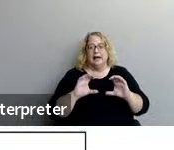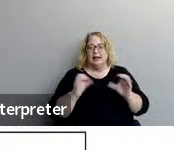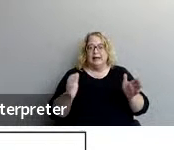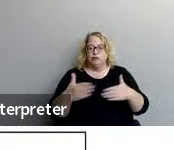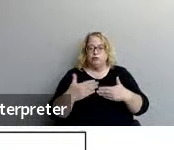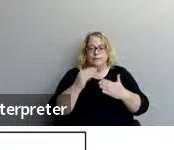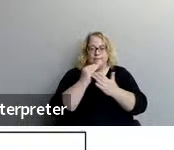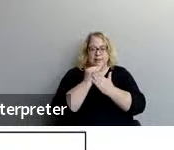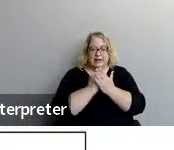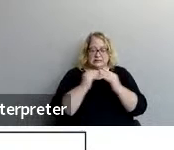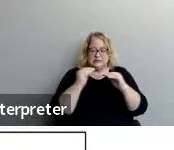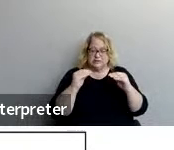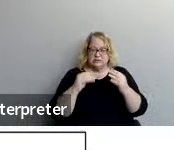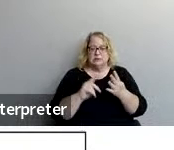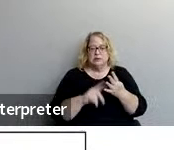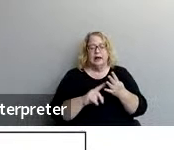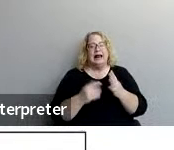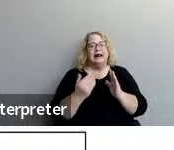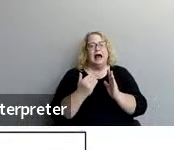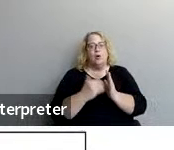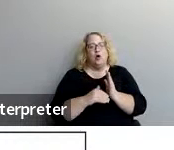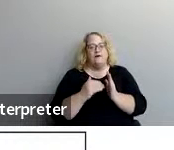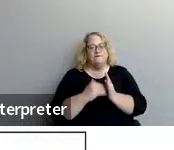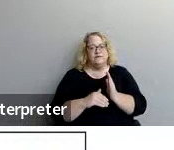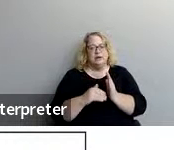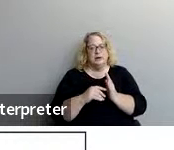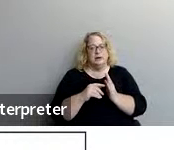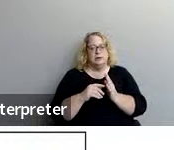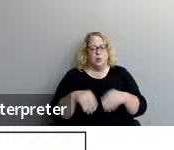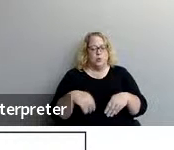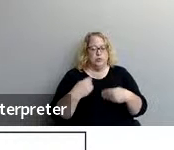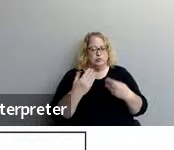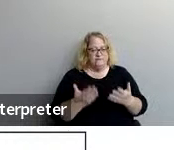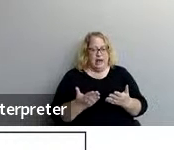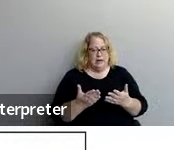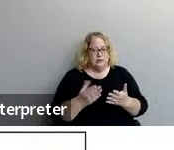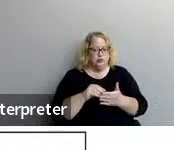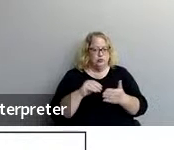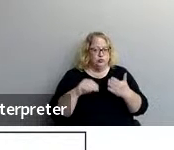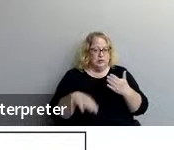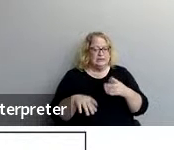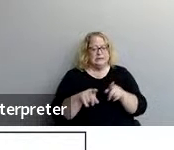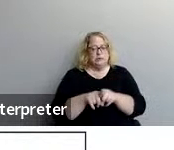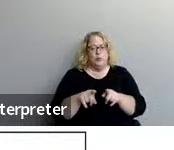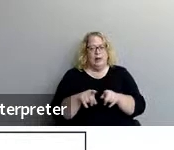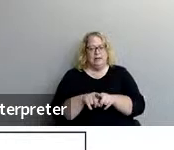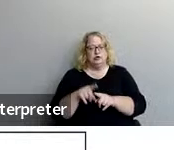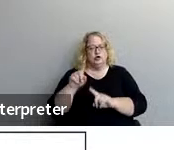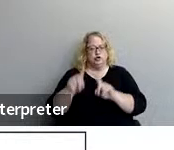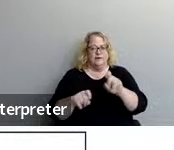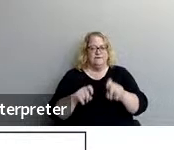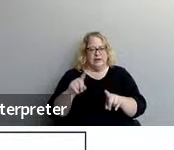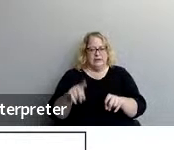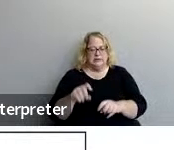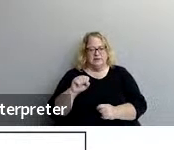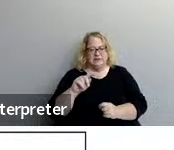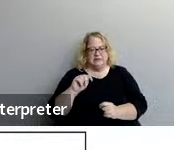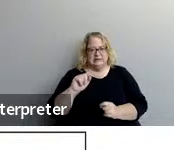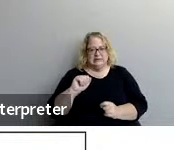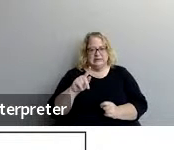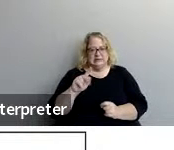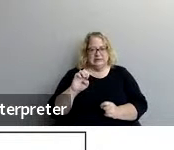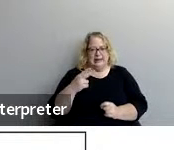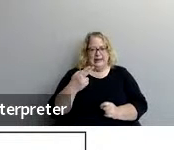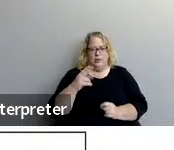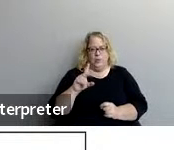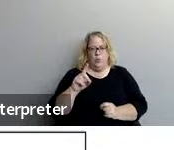classroom lessons, how often or at what frequency those are provided to students, as well as surveys of stakeholder satisfaction